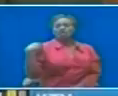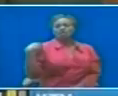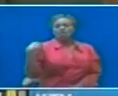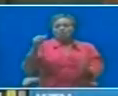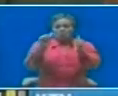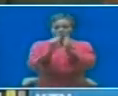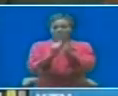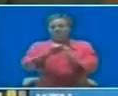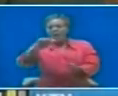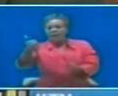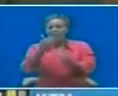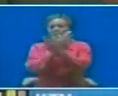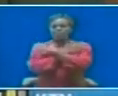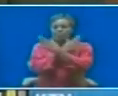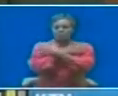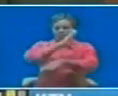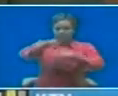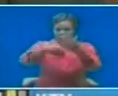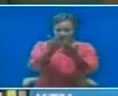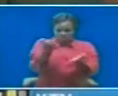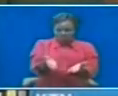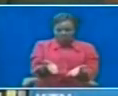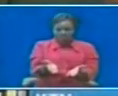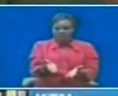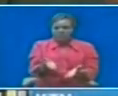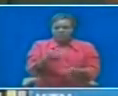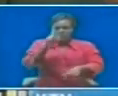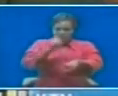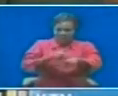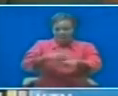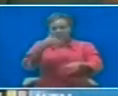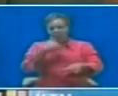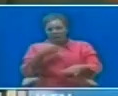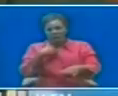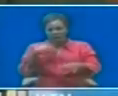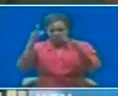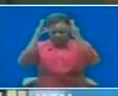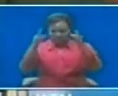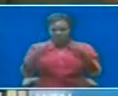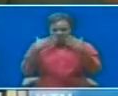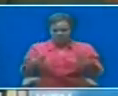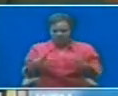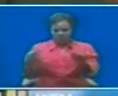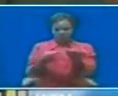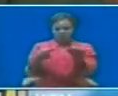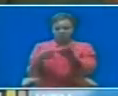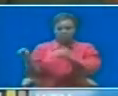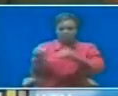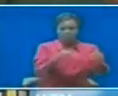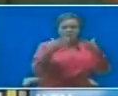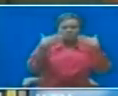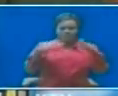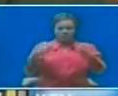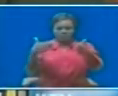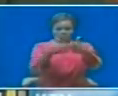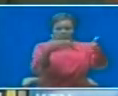in consultation with all the parties to this suit, set the timelines for the digital migration, pending the international